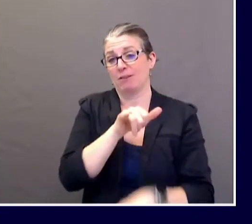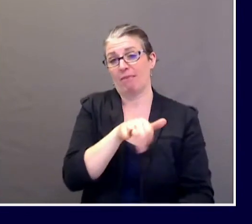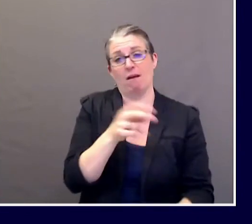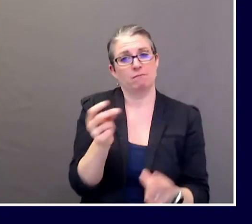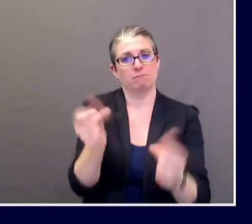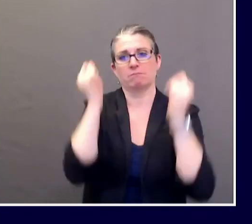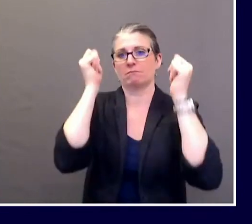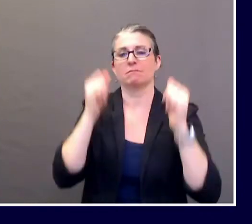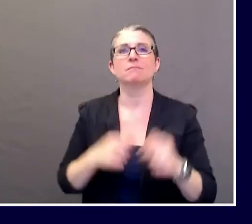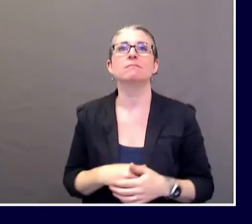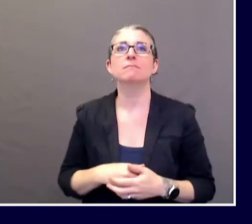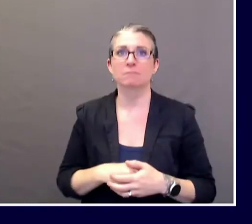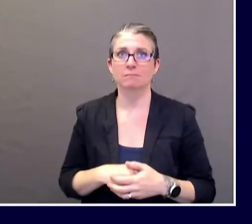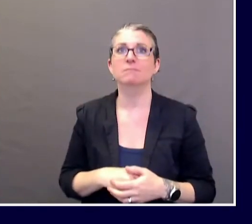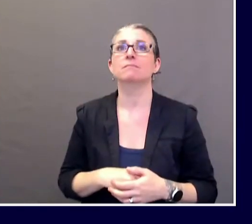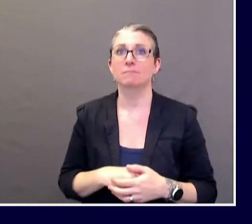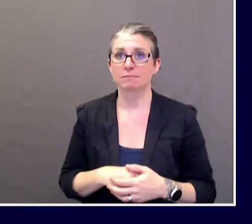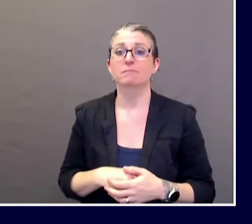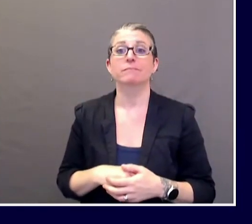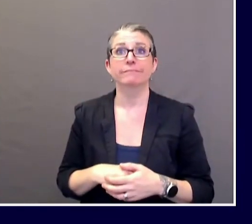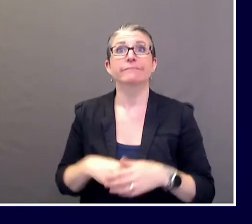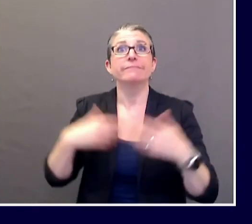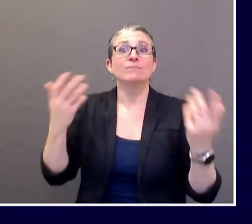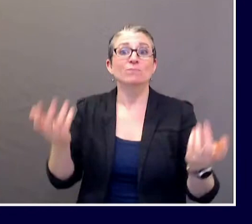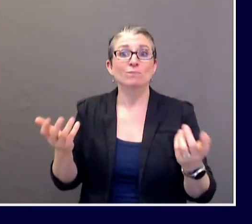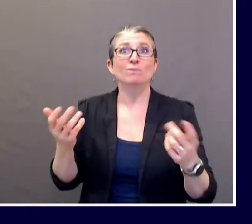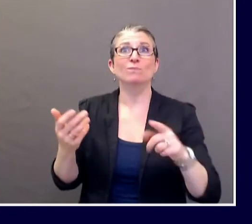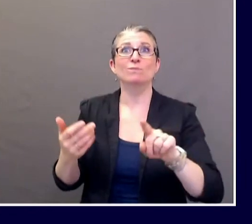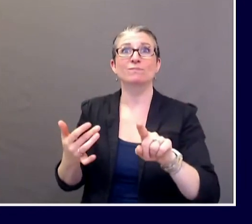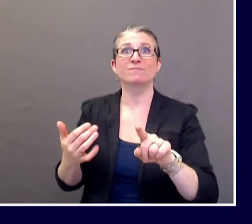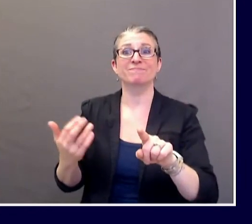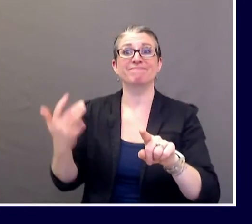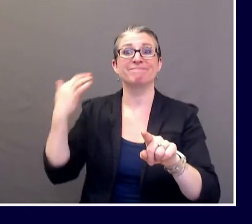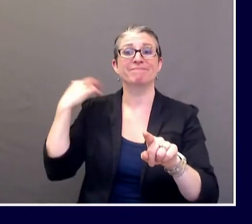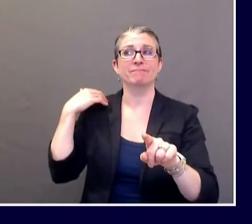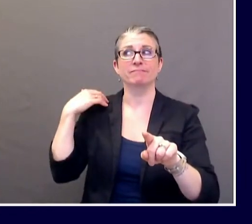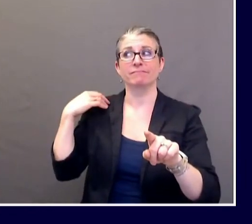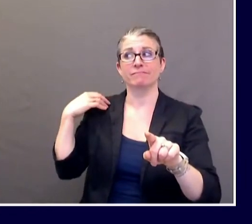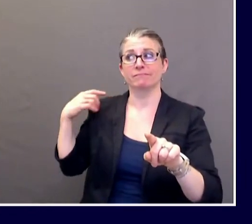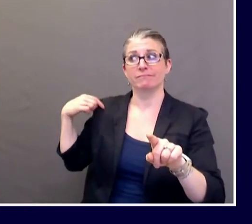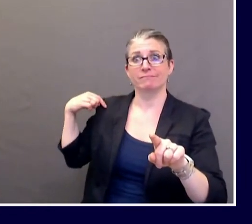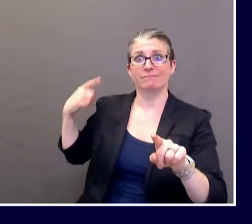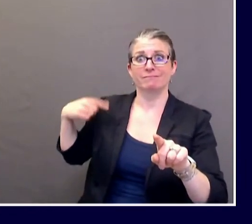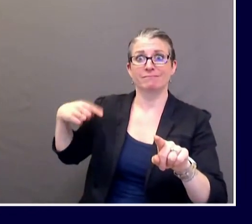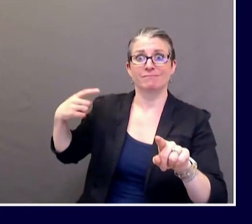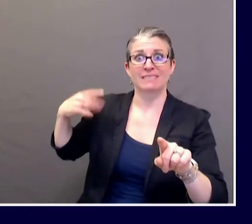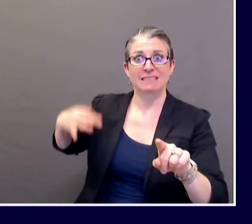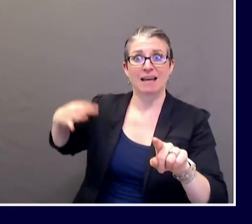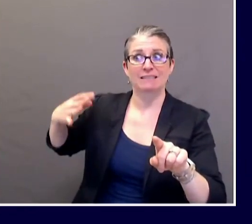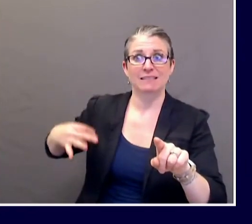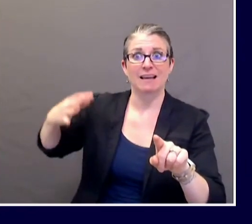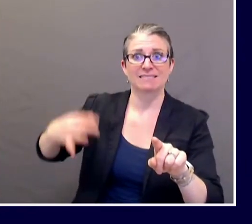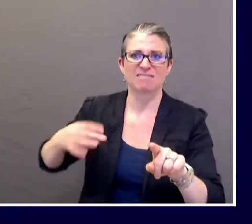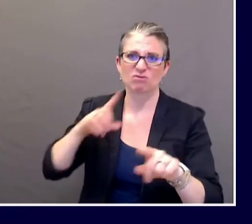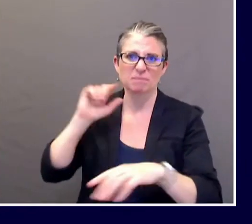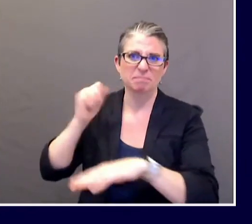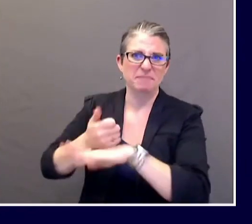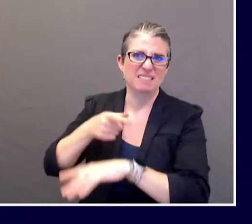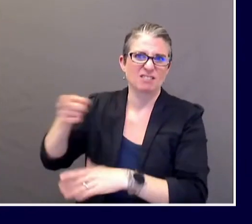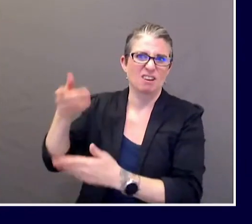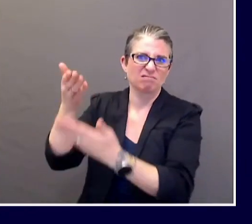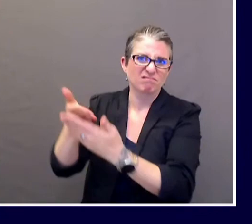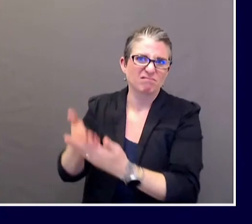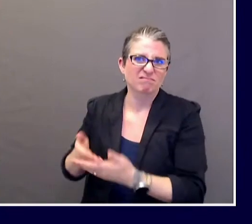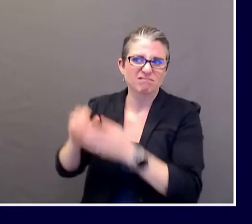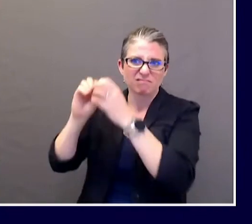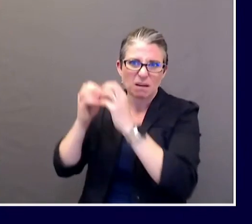set a fairly straightforward set of guidance for the state of Maine. And our hope is sooner than later, again, this is all